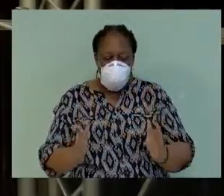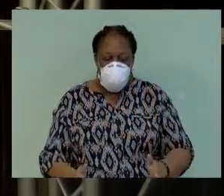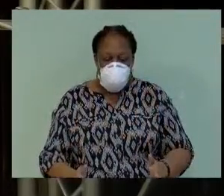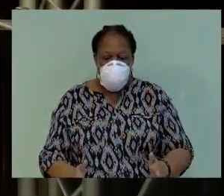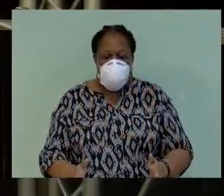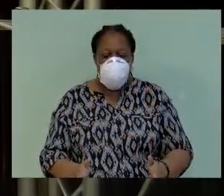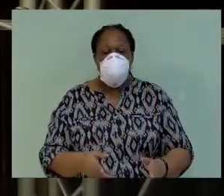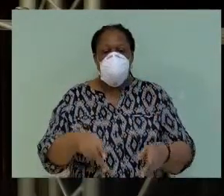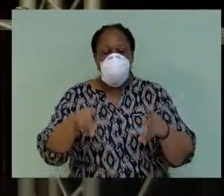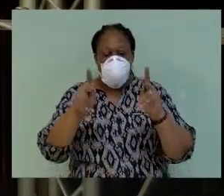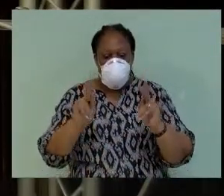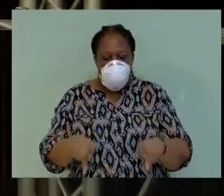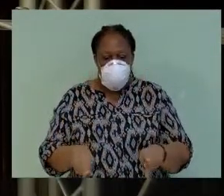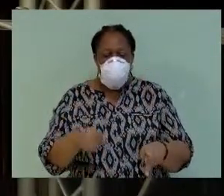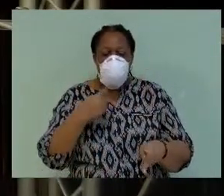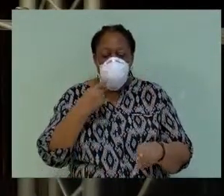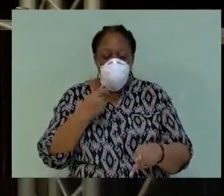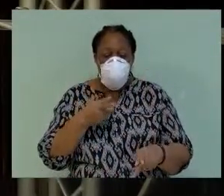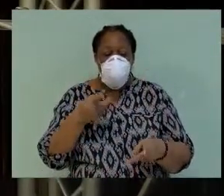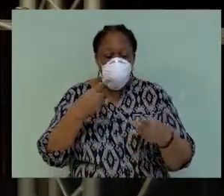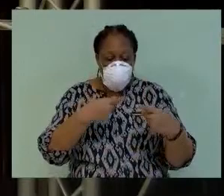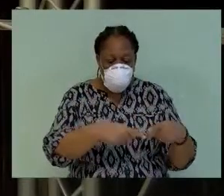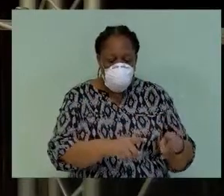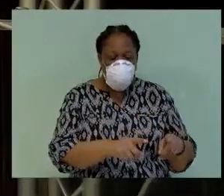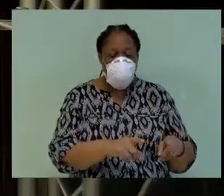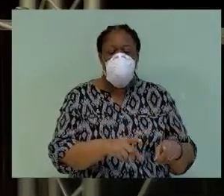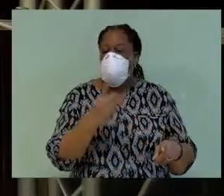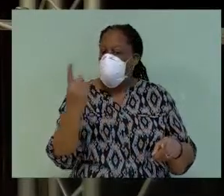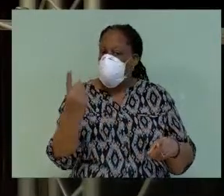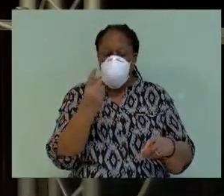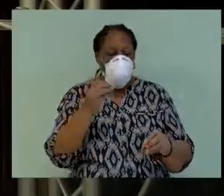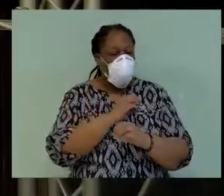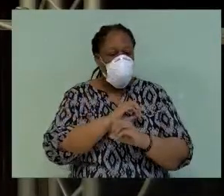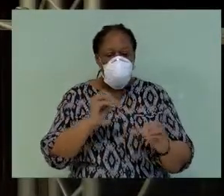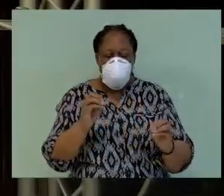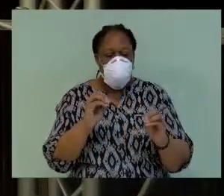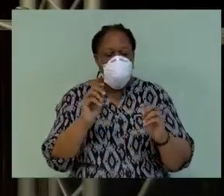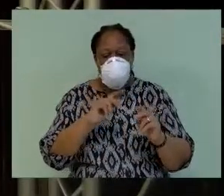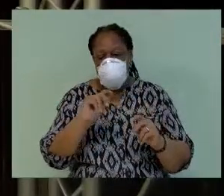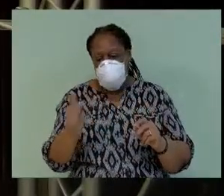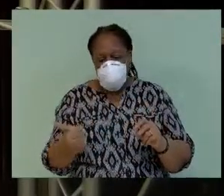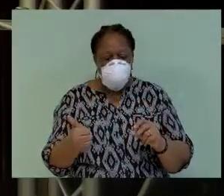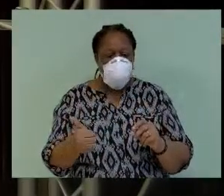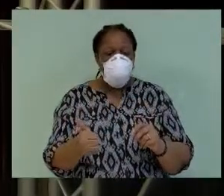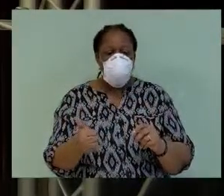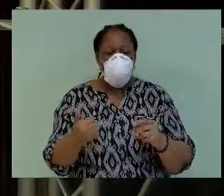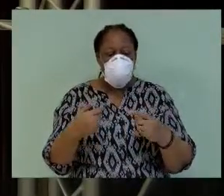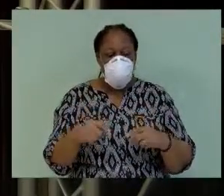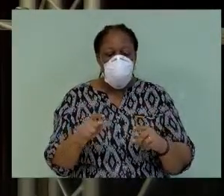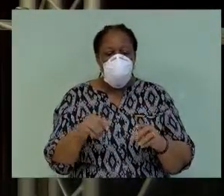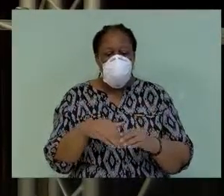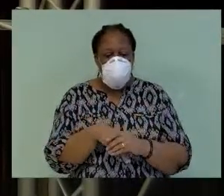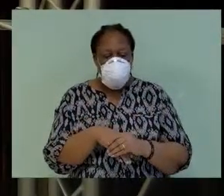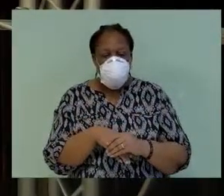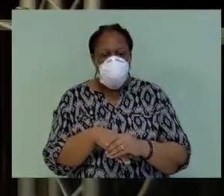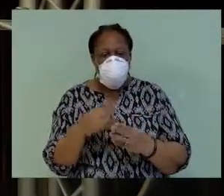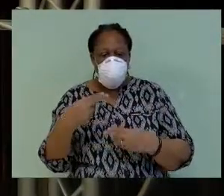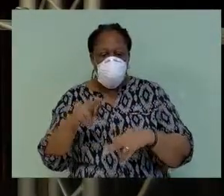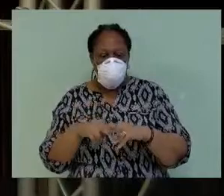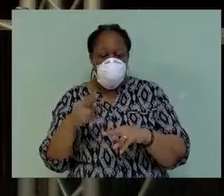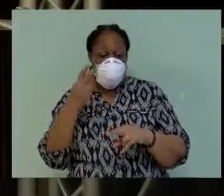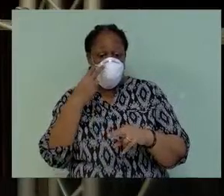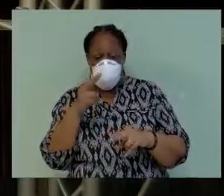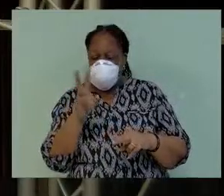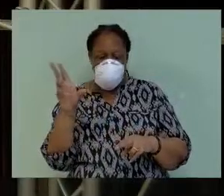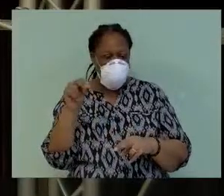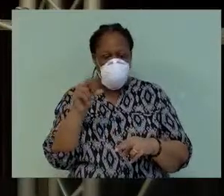witnesses. In such instances, the court has devised a number of internal measures to minimize the risk